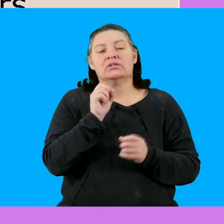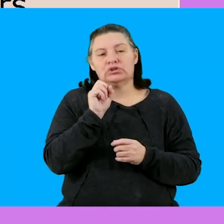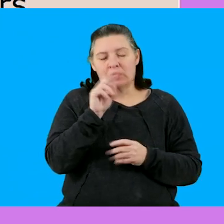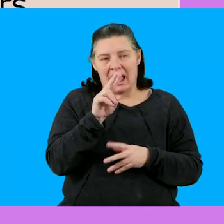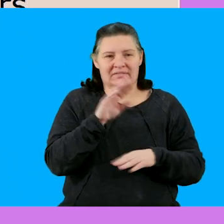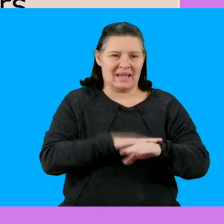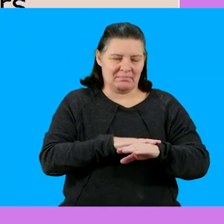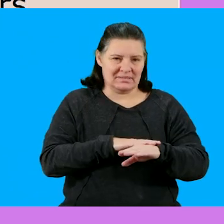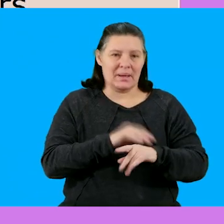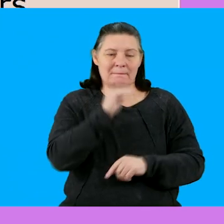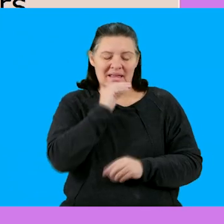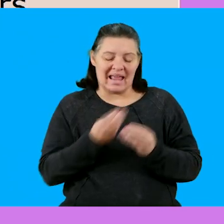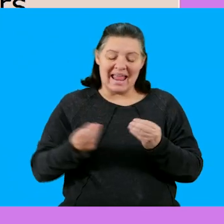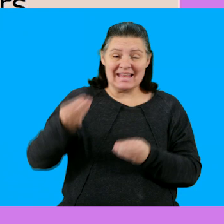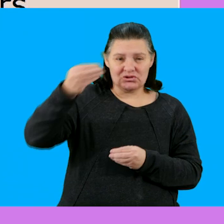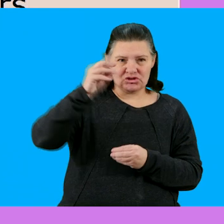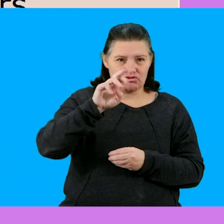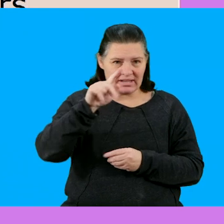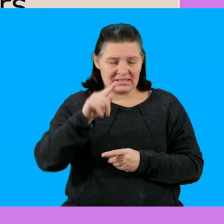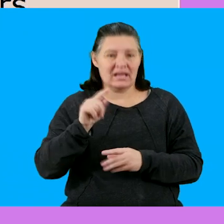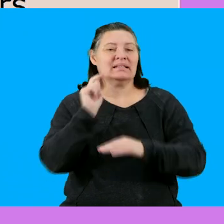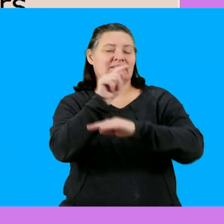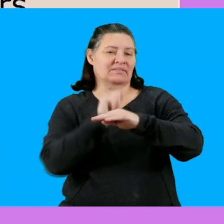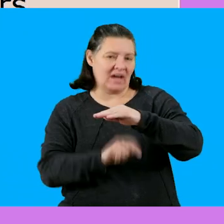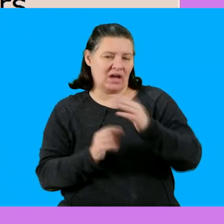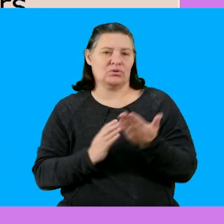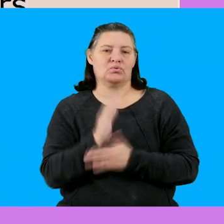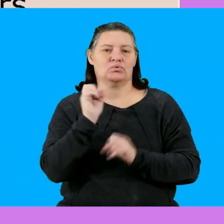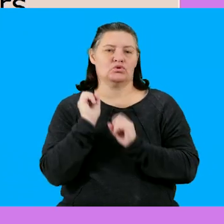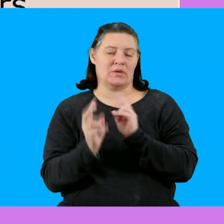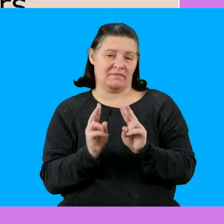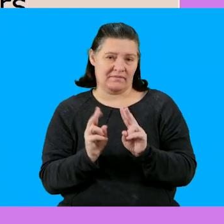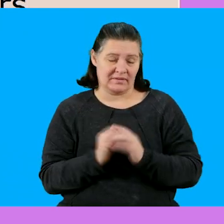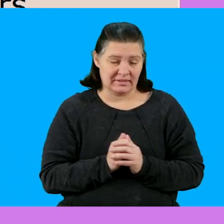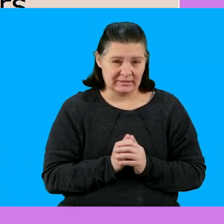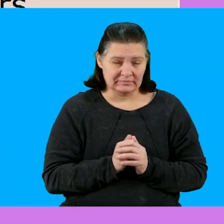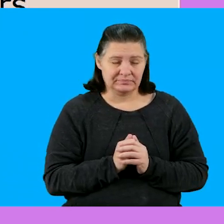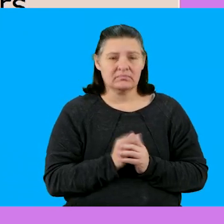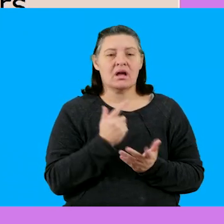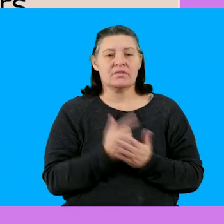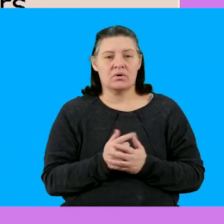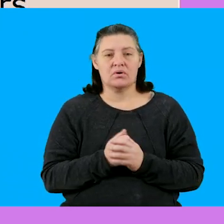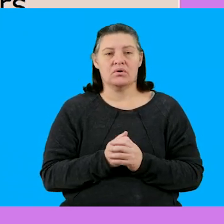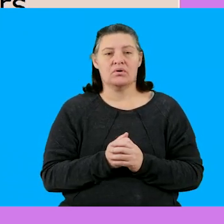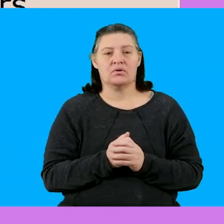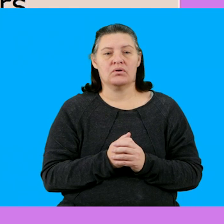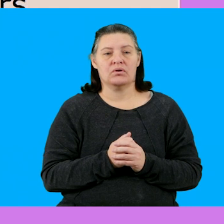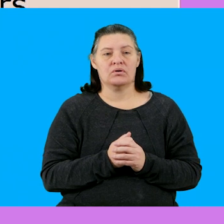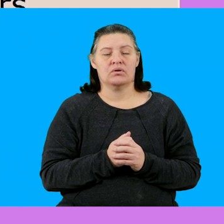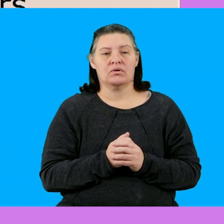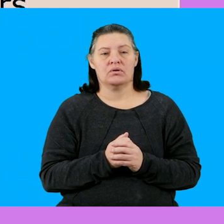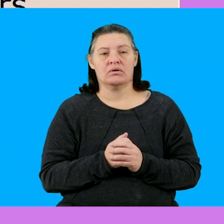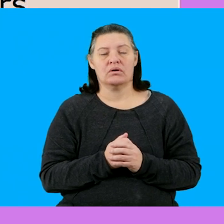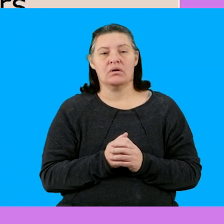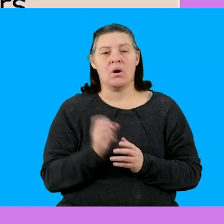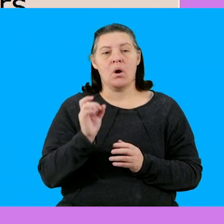will be 12 times a year. In this case, we'll divide the interest rate by 12. And then lastly, we have biennial, which is